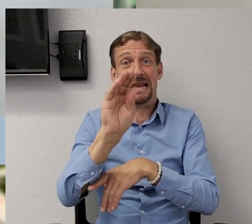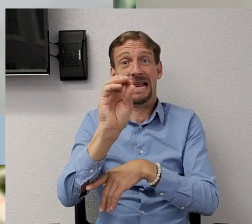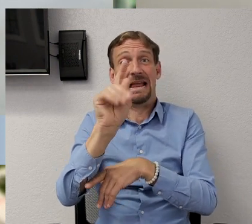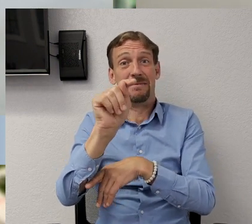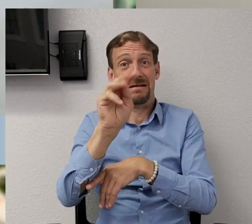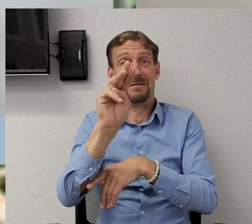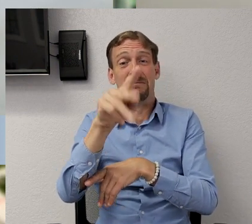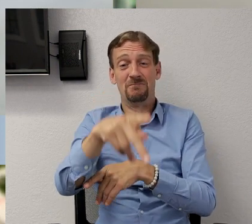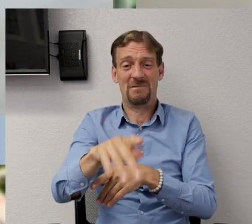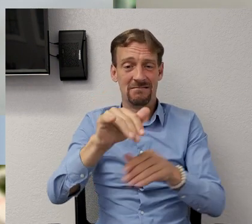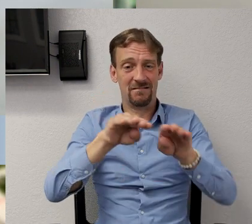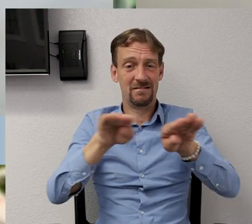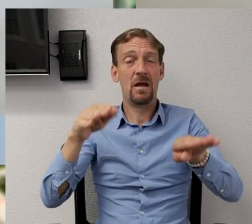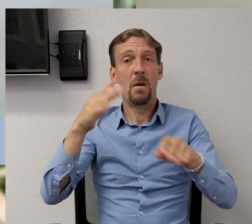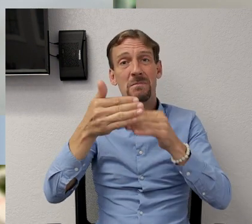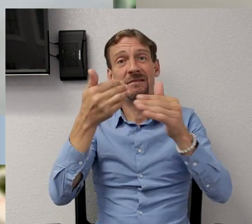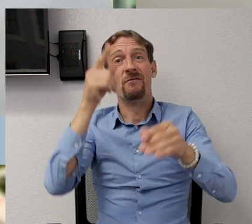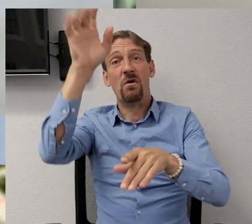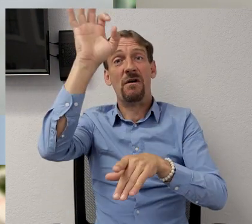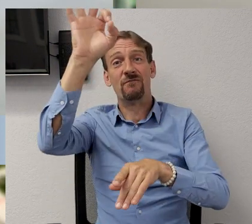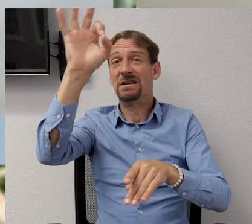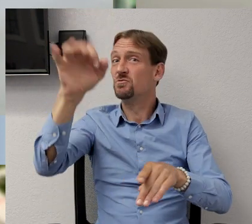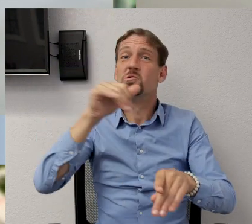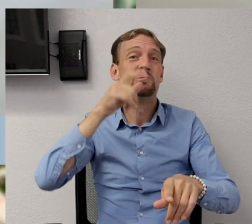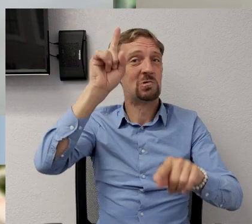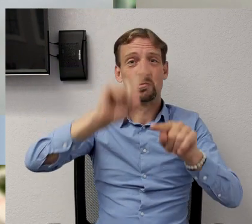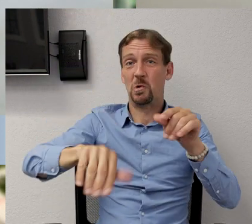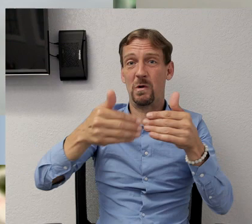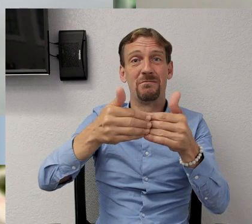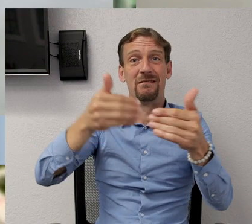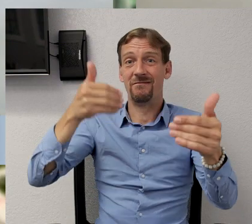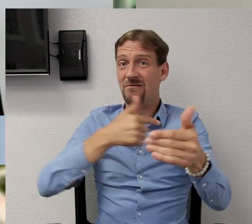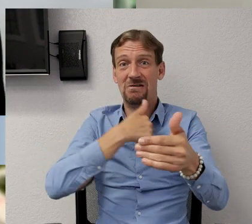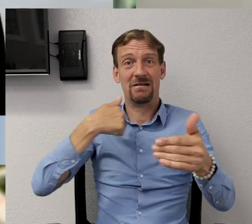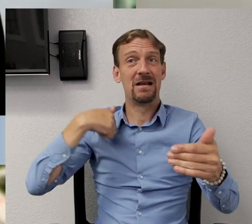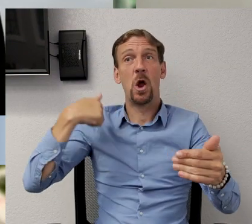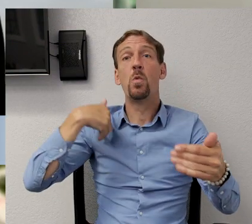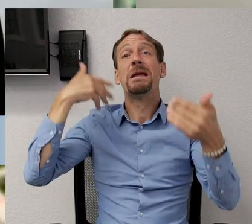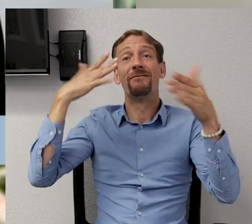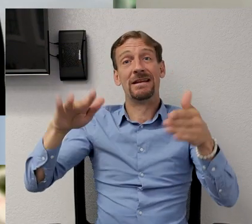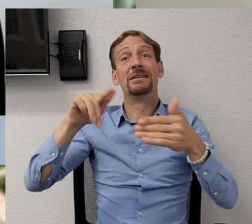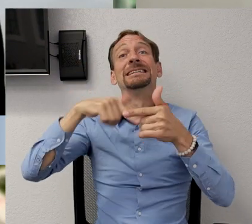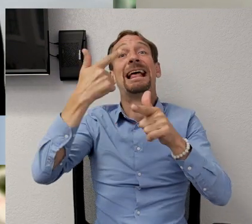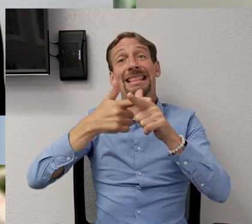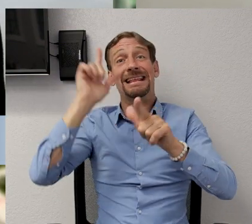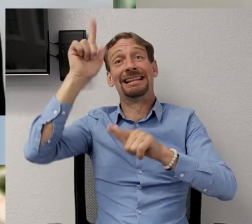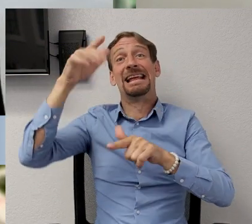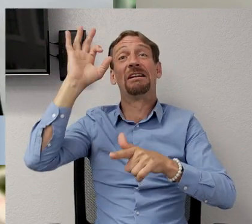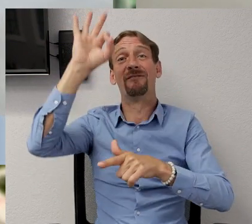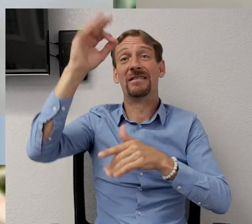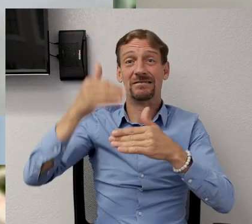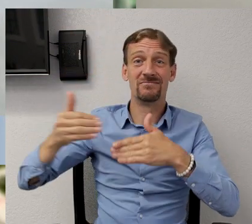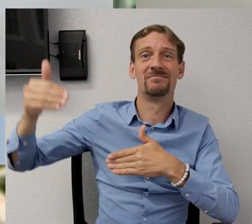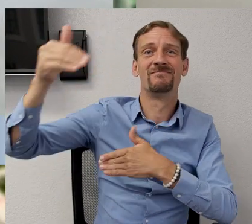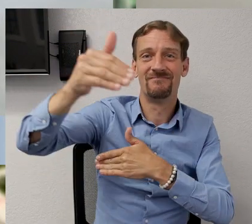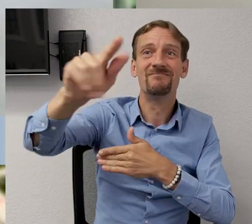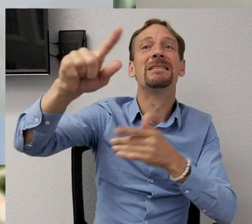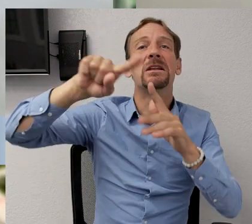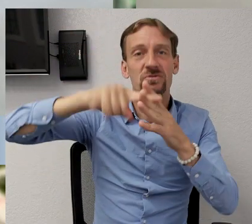Fresno hospital had that capability. So I think that's part of the answer. But I really think that the